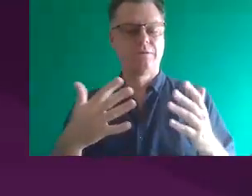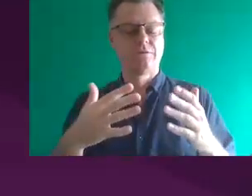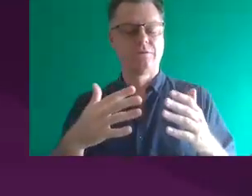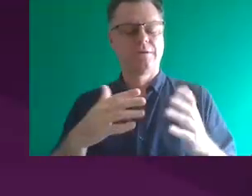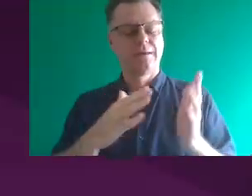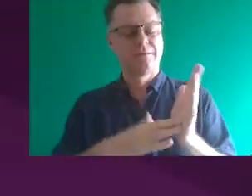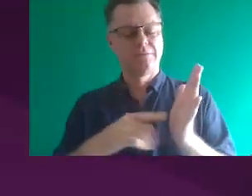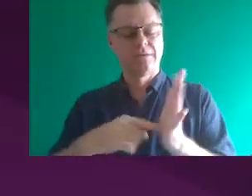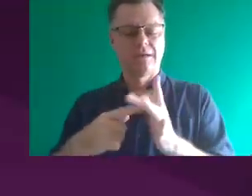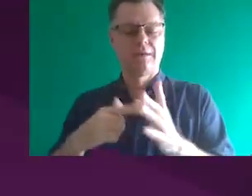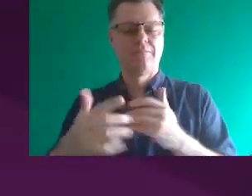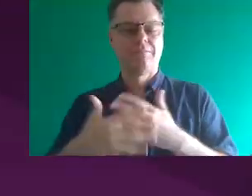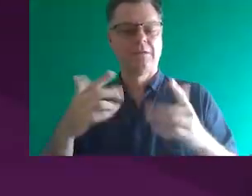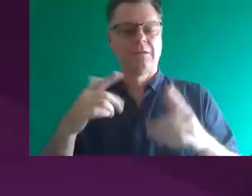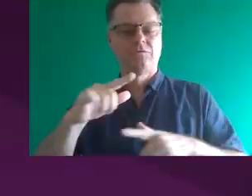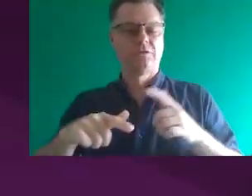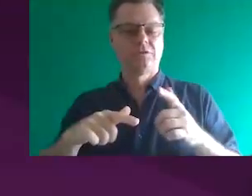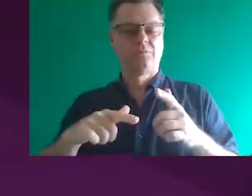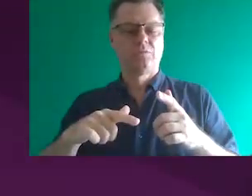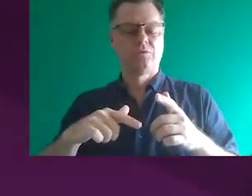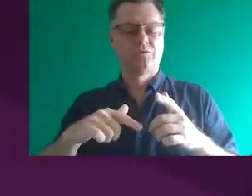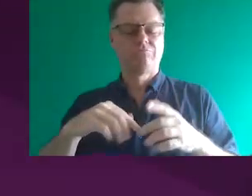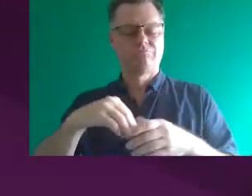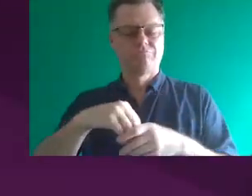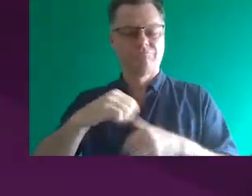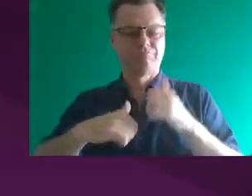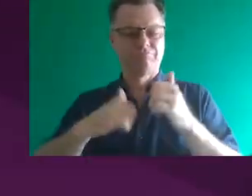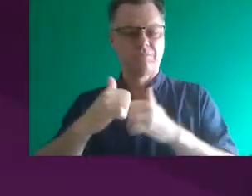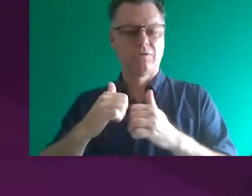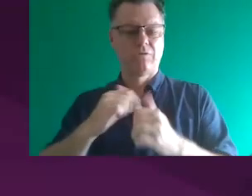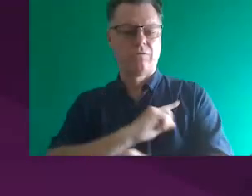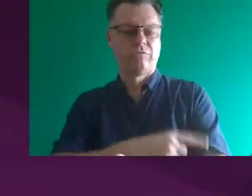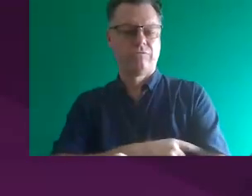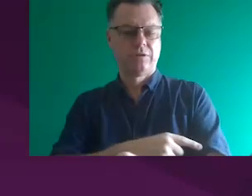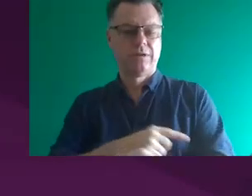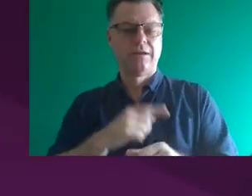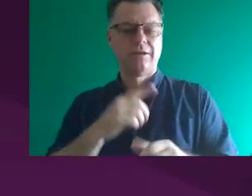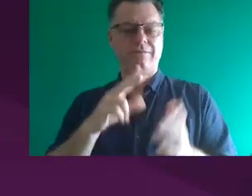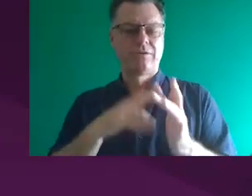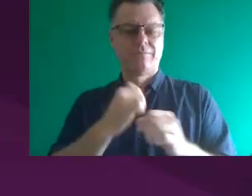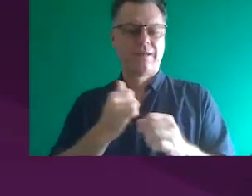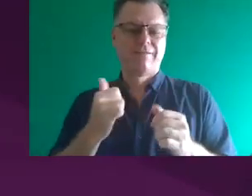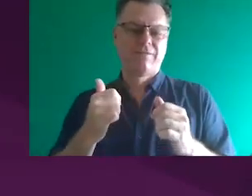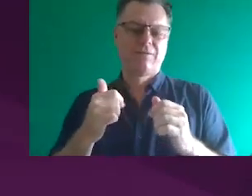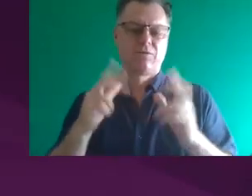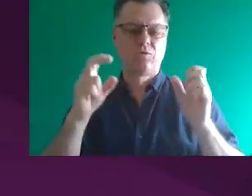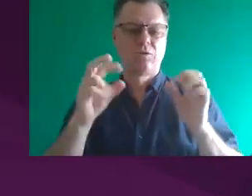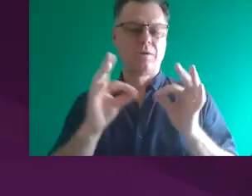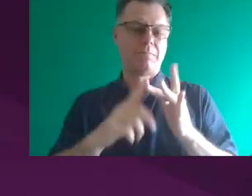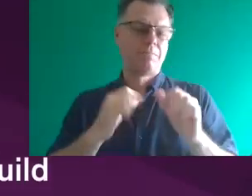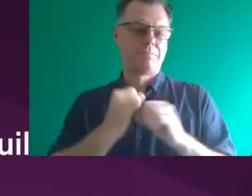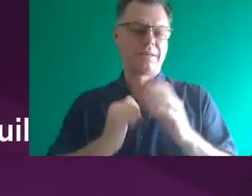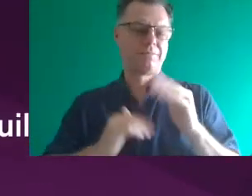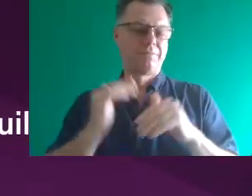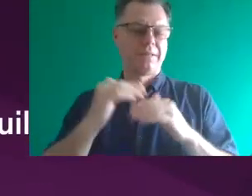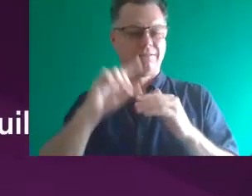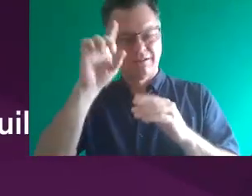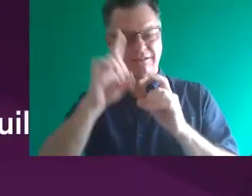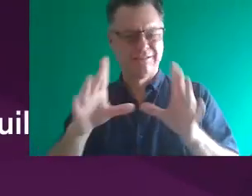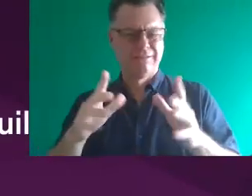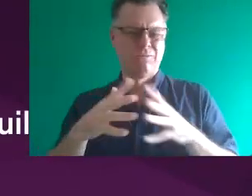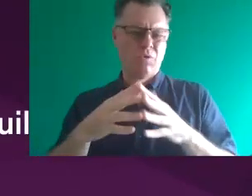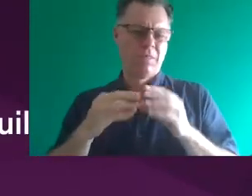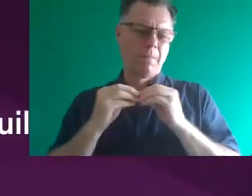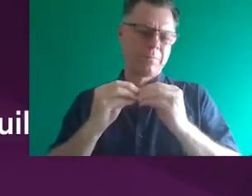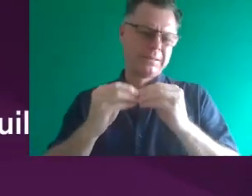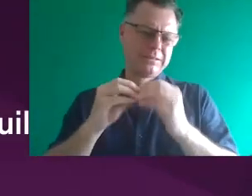on projects overseen by the Major Transport Infrastructure Authority. These projects are being undertaken through the Victorian Government's multi-billion dollar